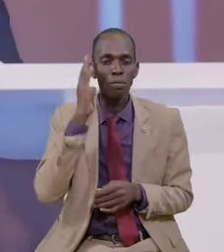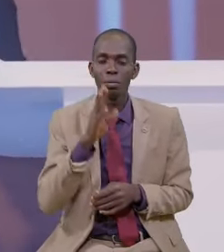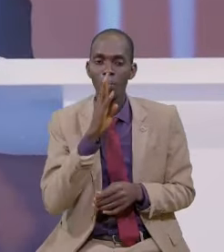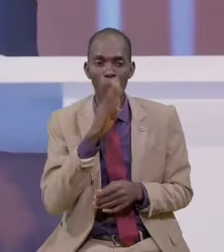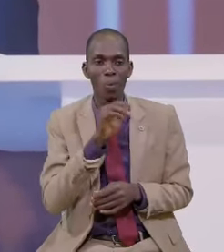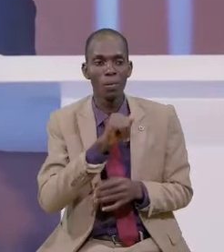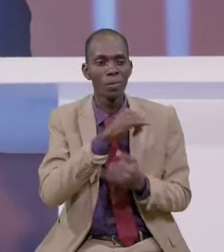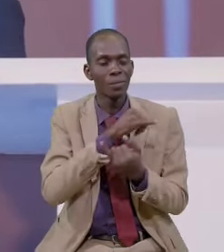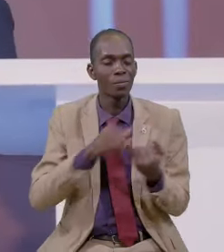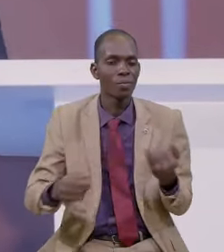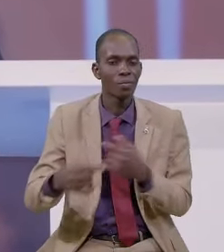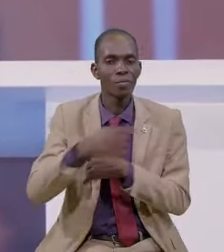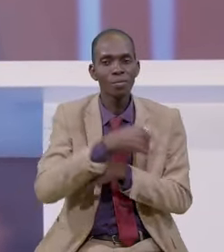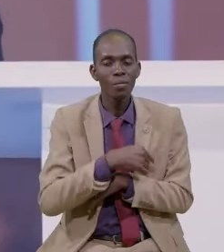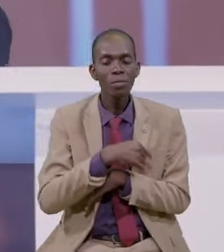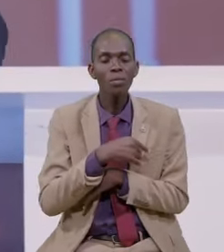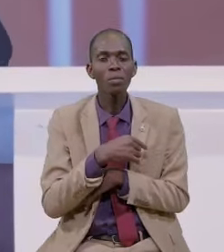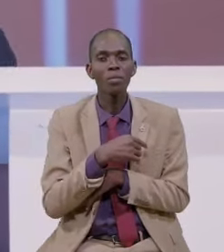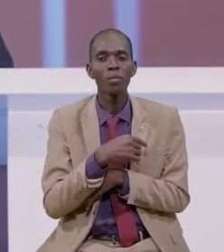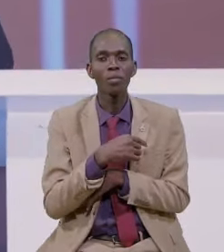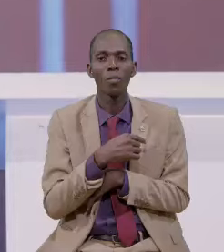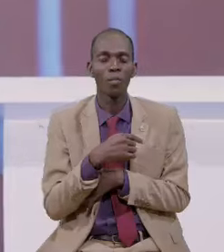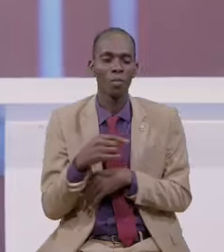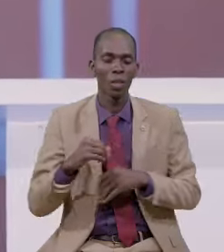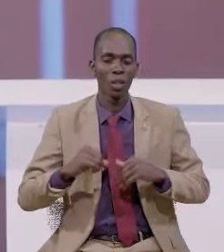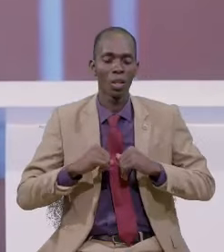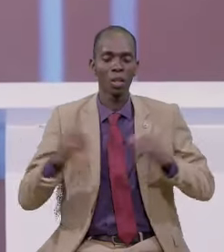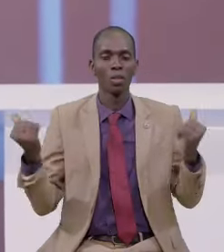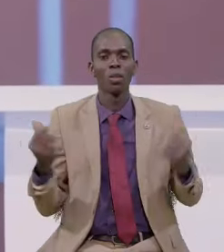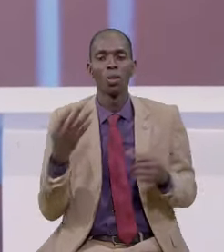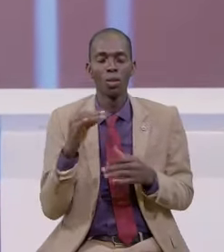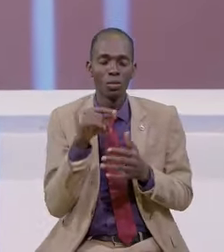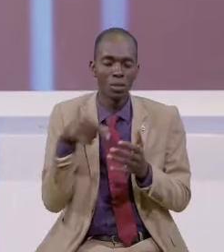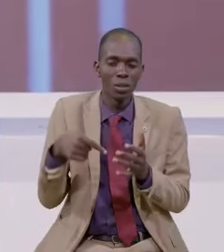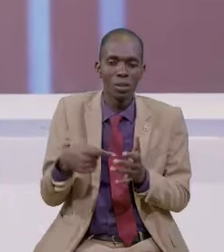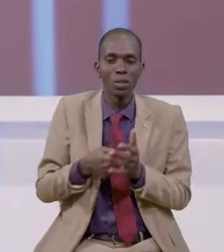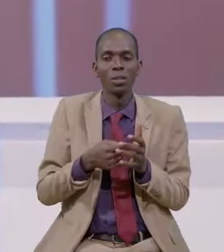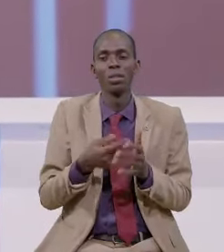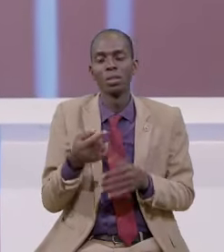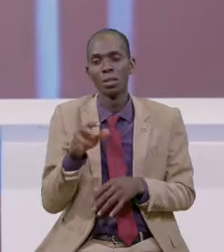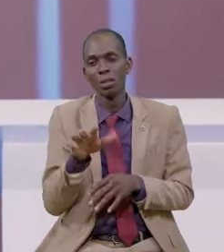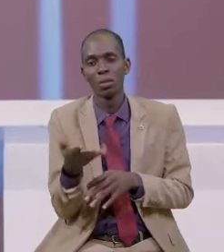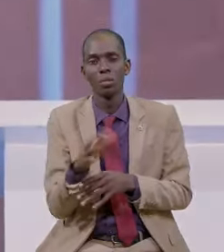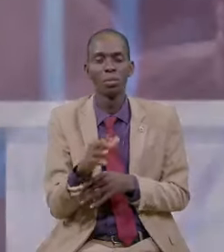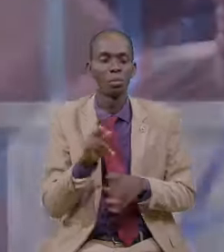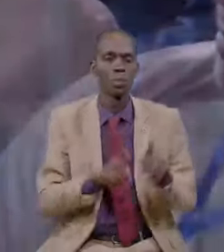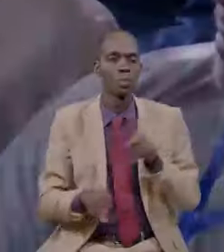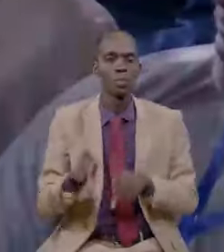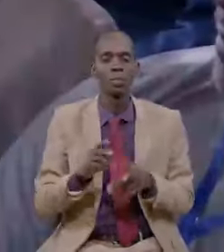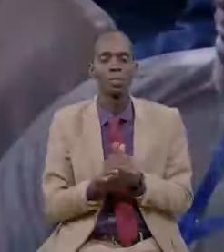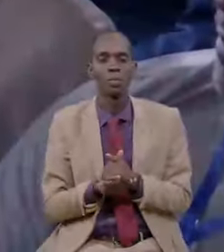of perverted hypocrites. We're looking at three things here. Number one, we're looking at the